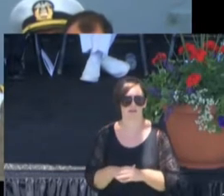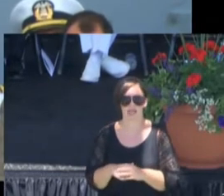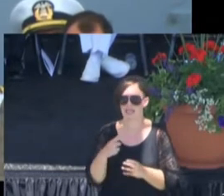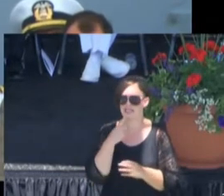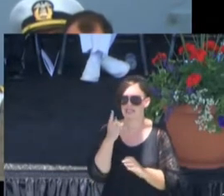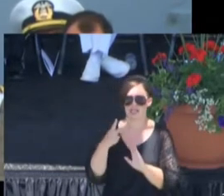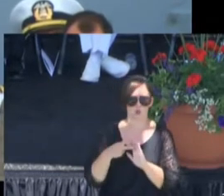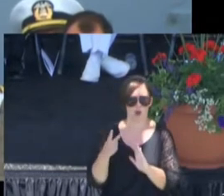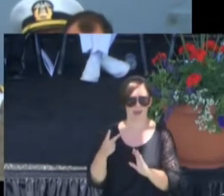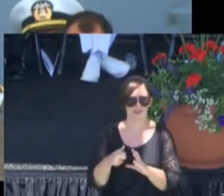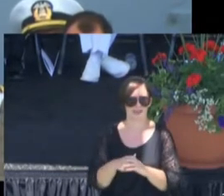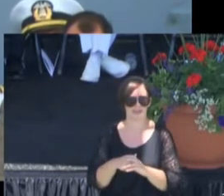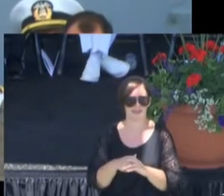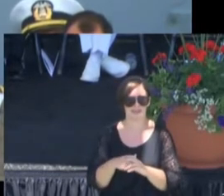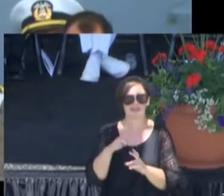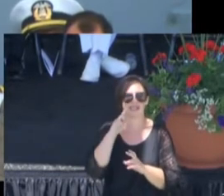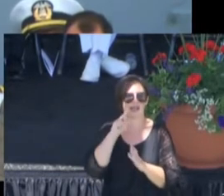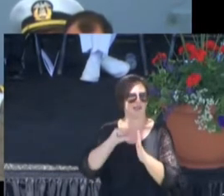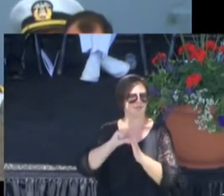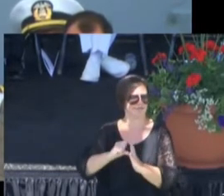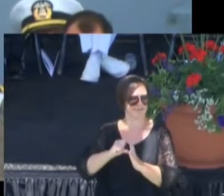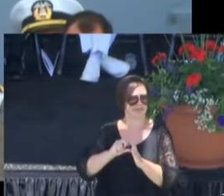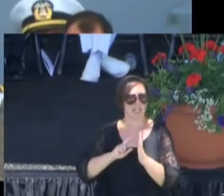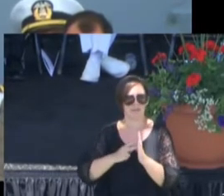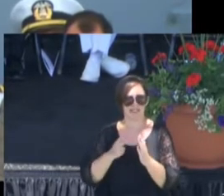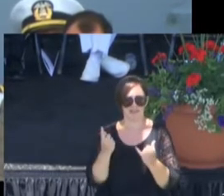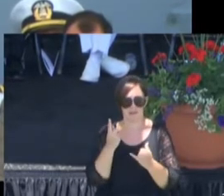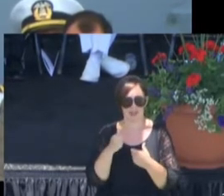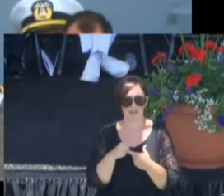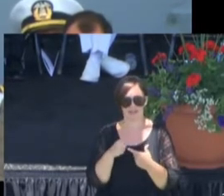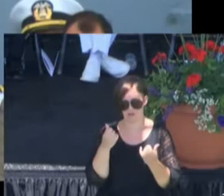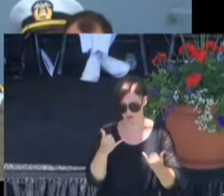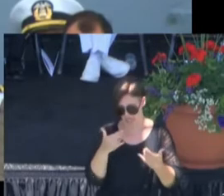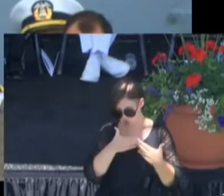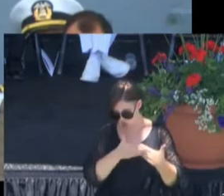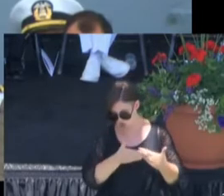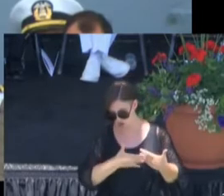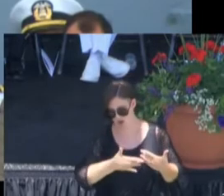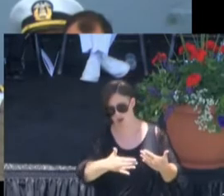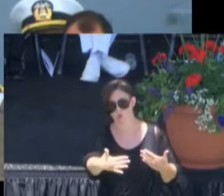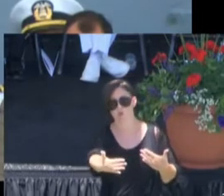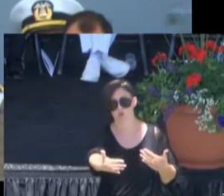twice, because I think it means something. From here on out, that means from this day forward,